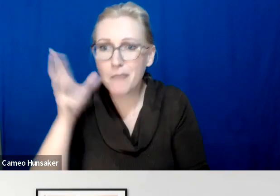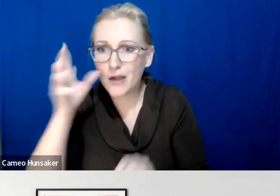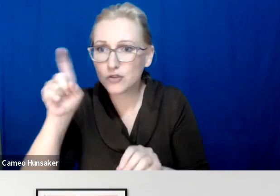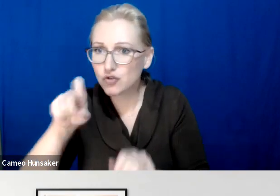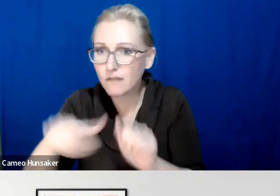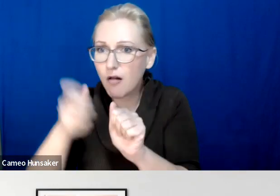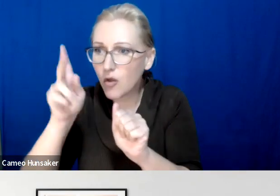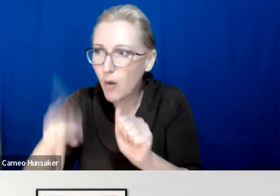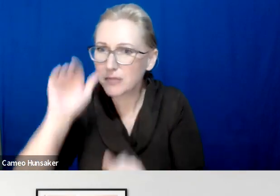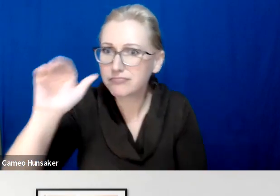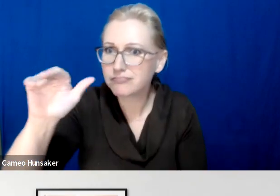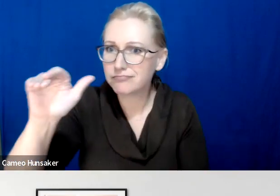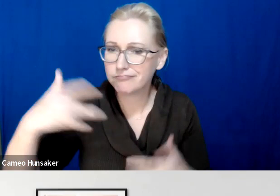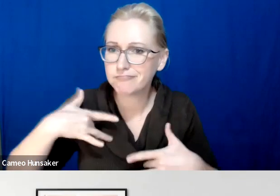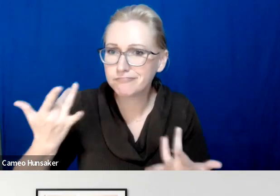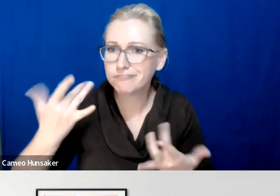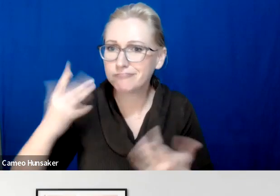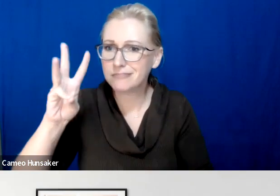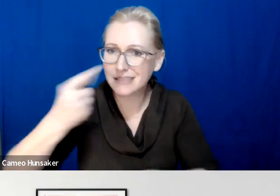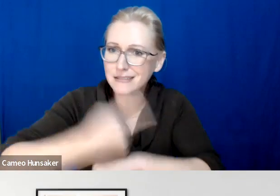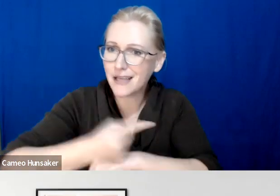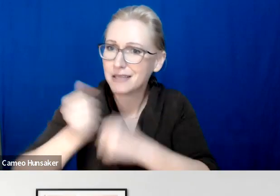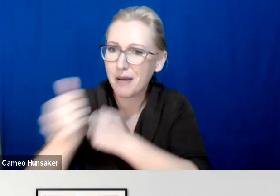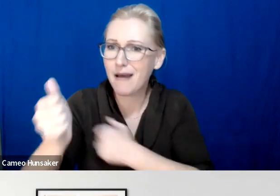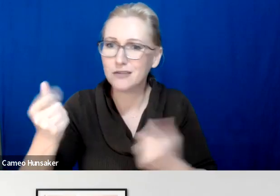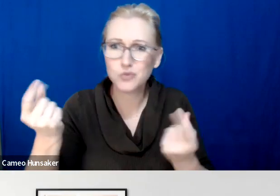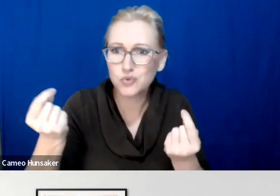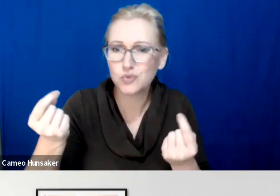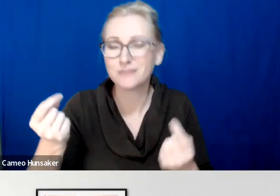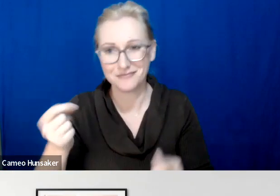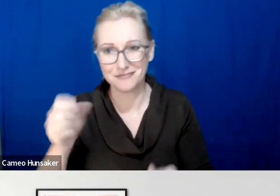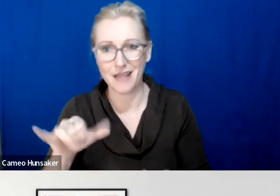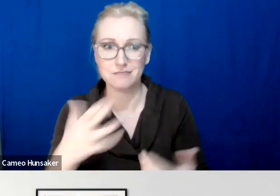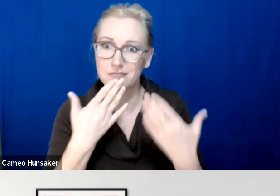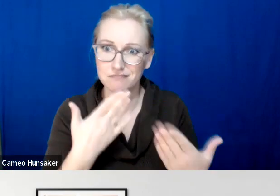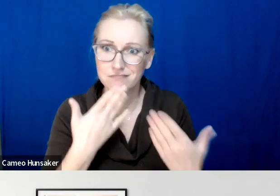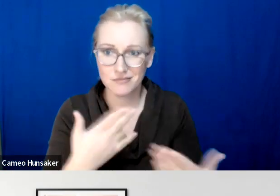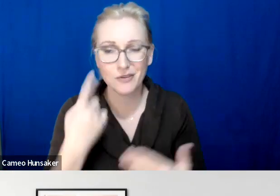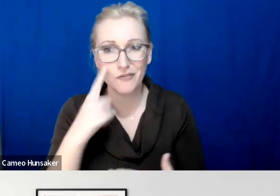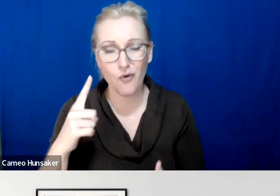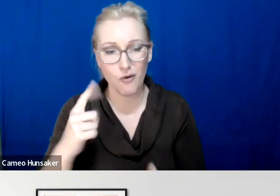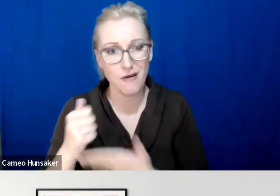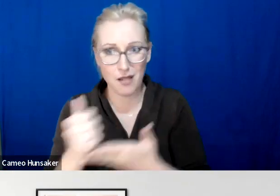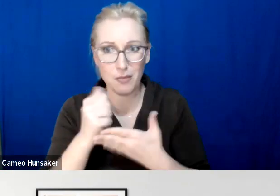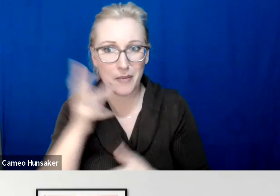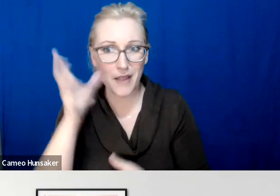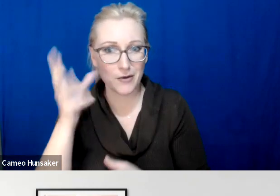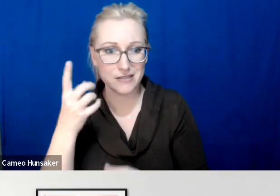different options are for parents. Mm-hmm. Let's see, another area that